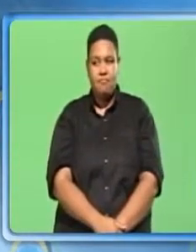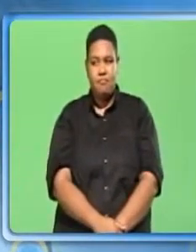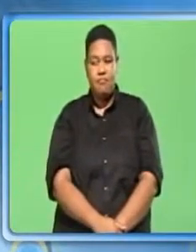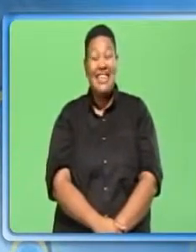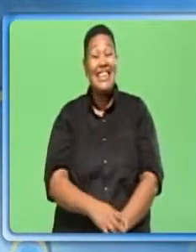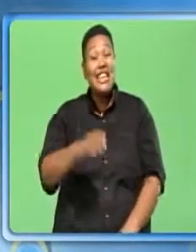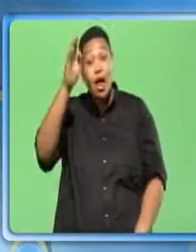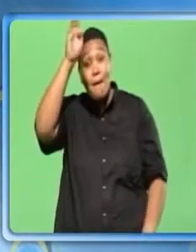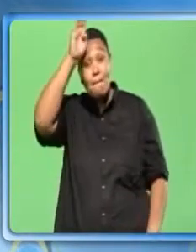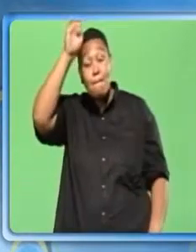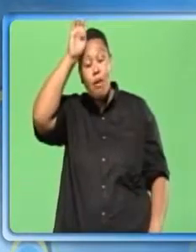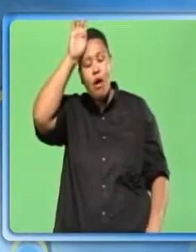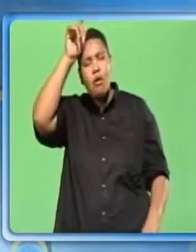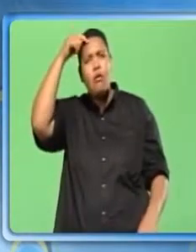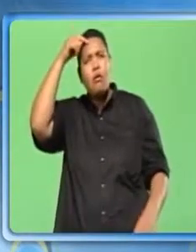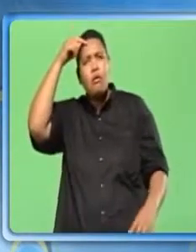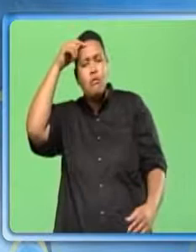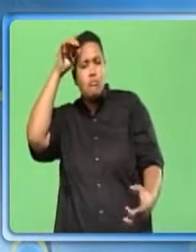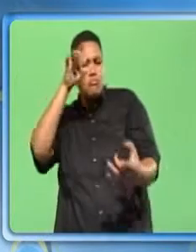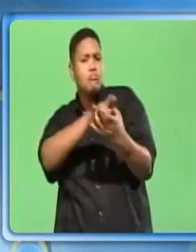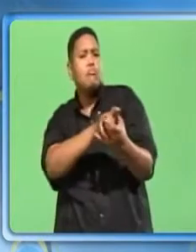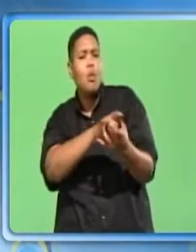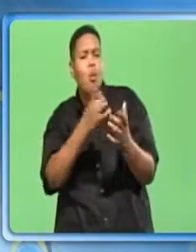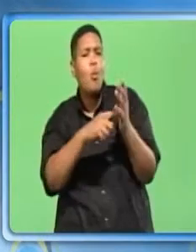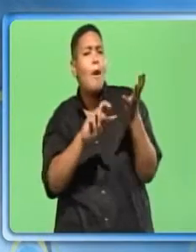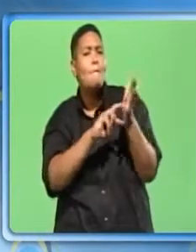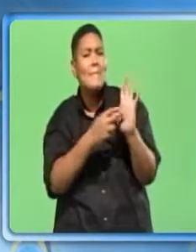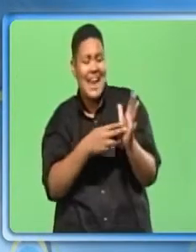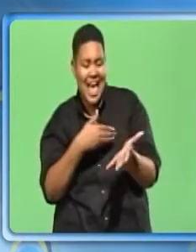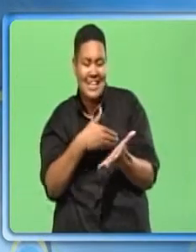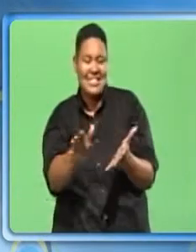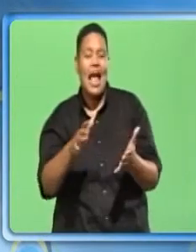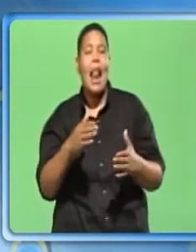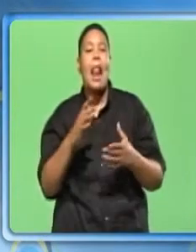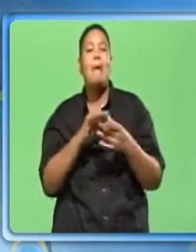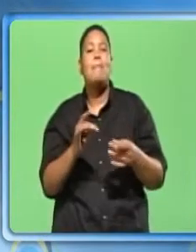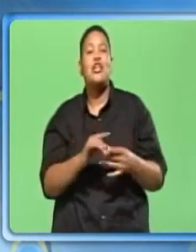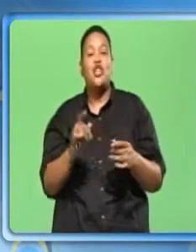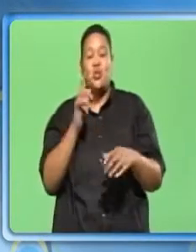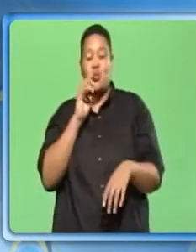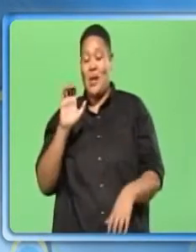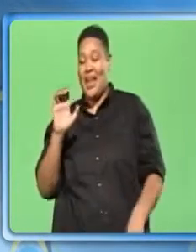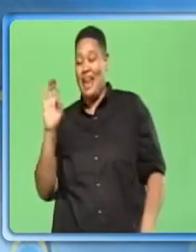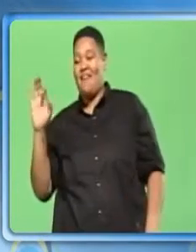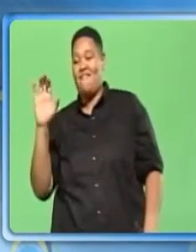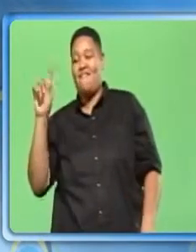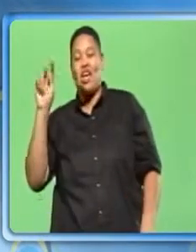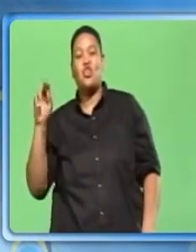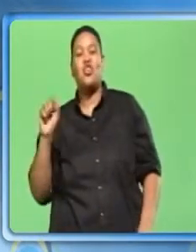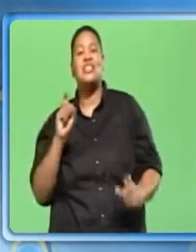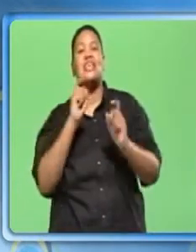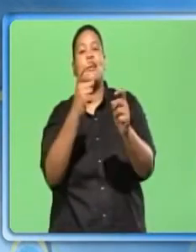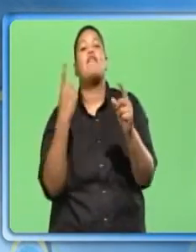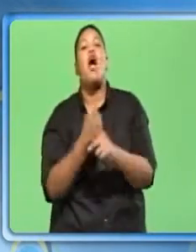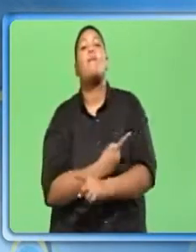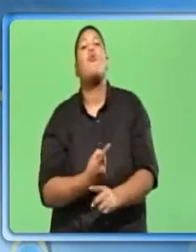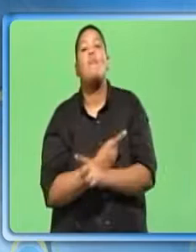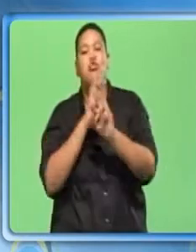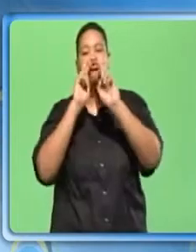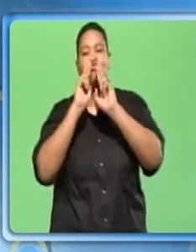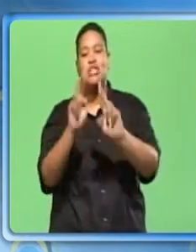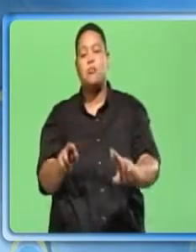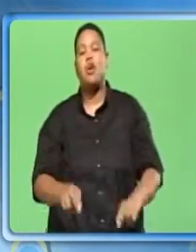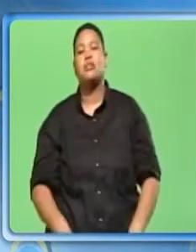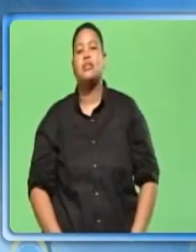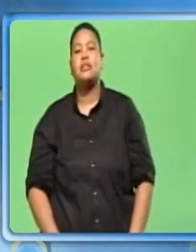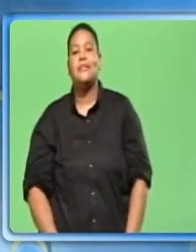The brain interprets the signal and then sends a message to the effectors to bring about an appropriate response.